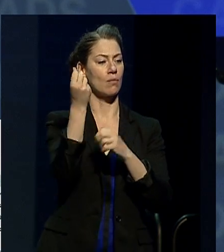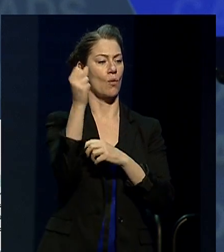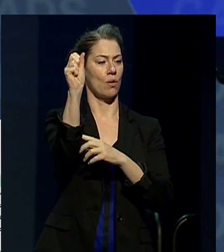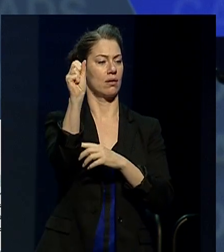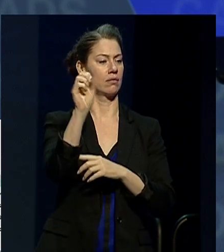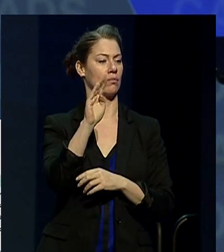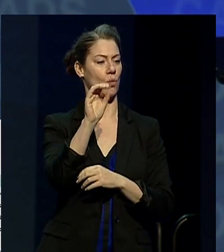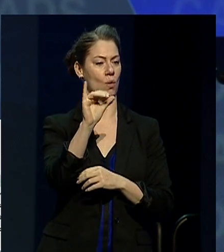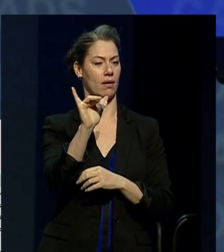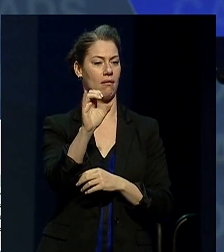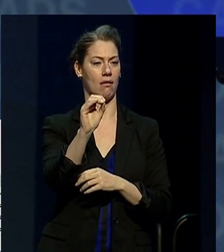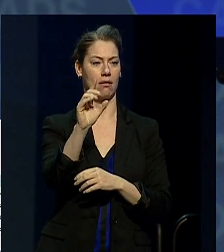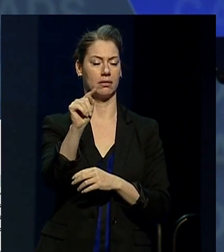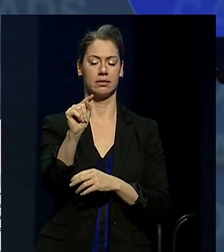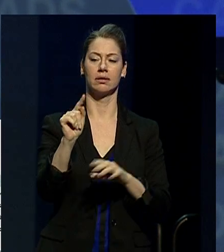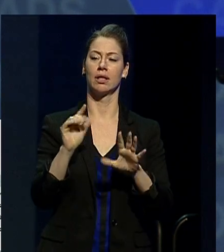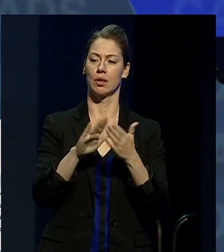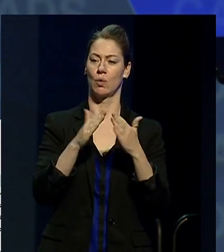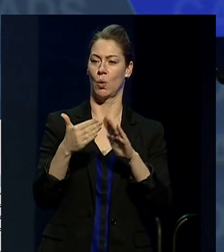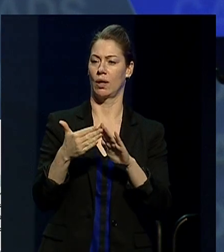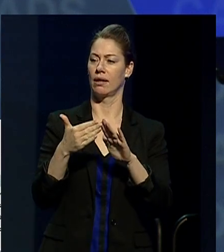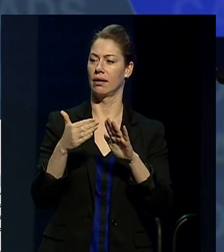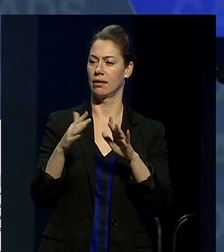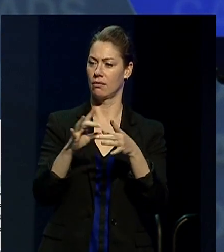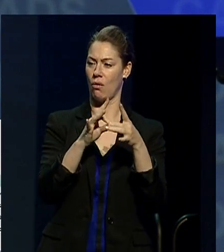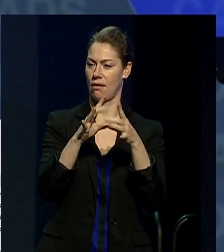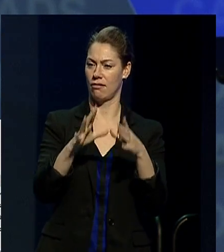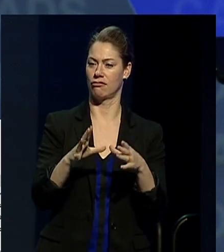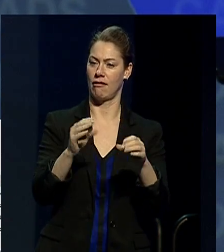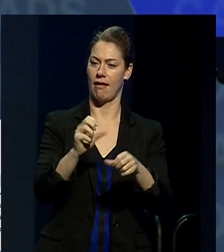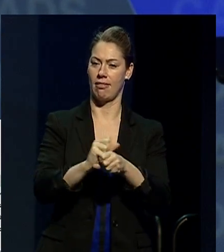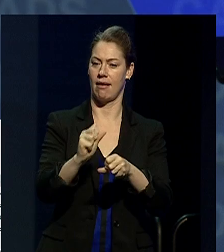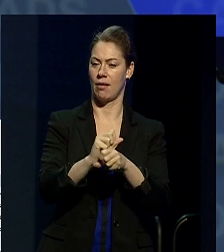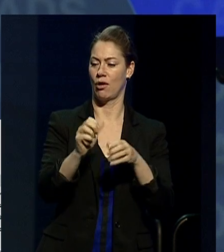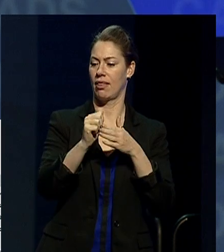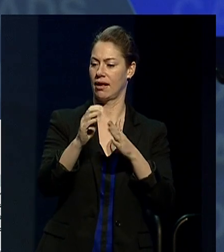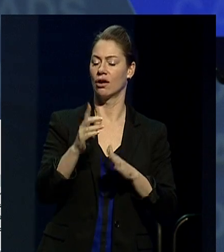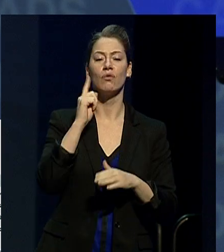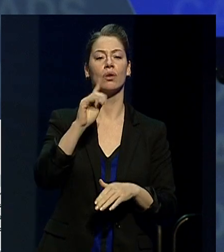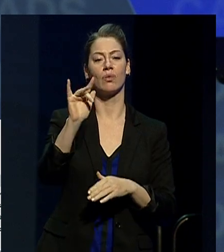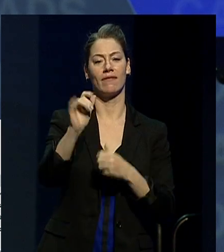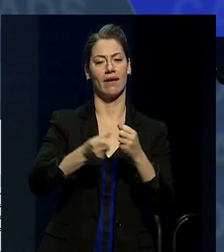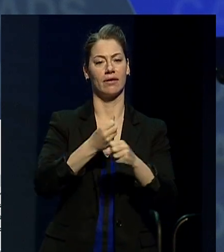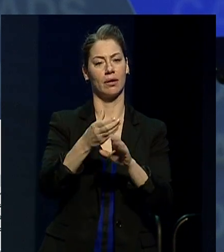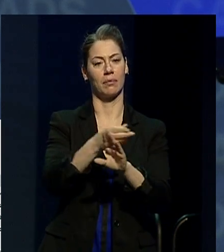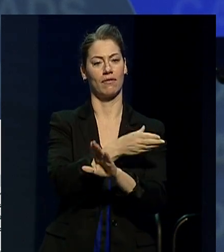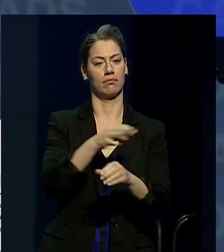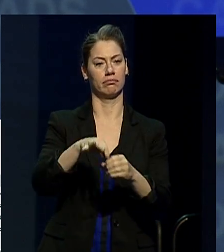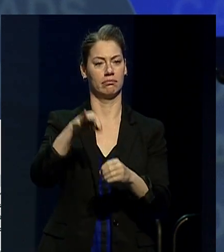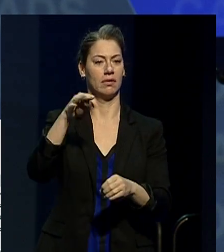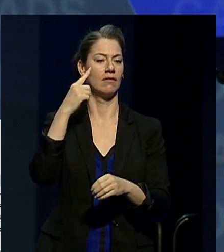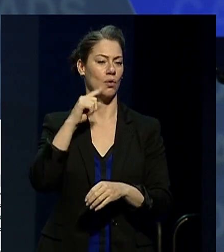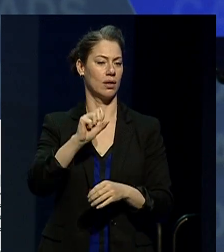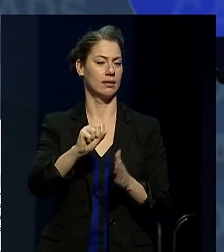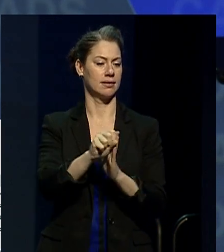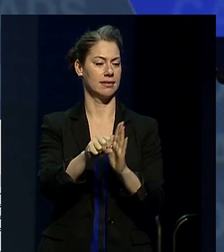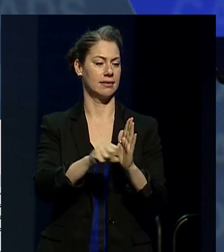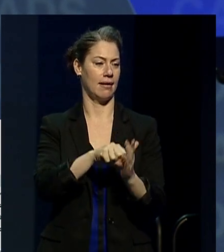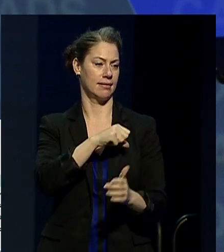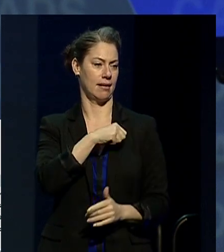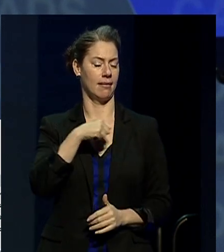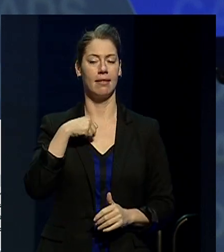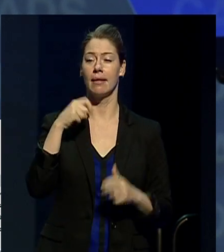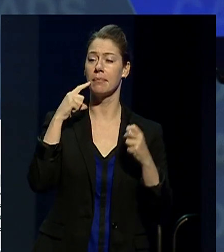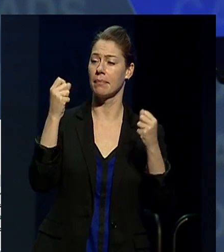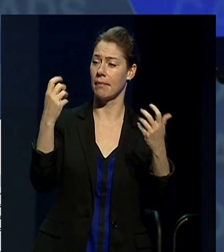community organizer, a labor leader for 25 years before I got elected to the State Assembly. Many of